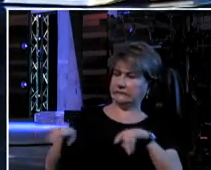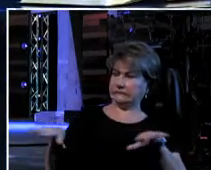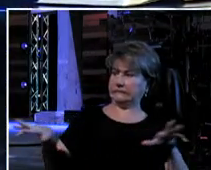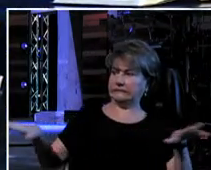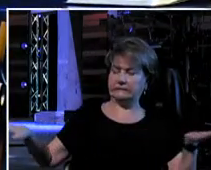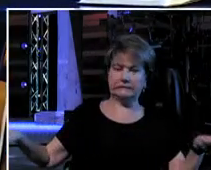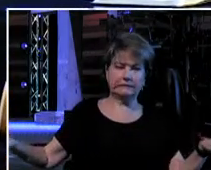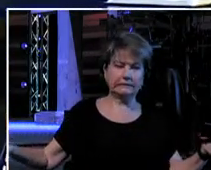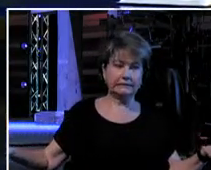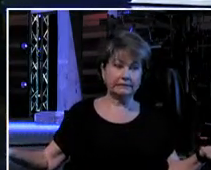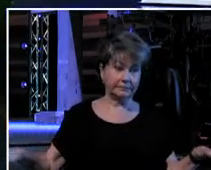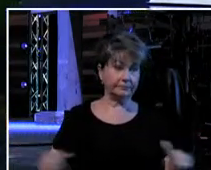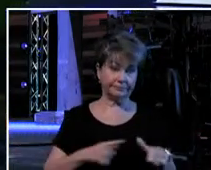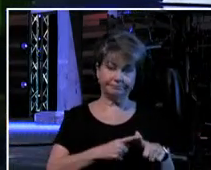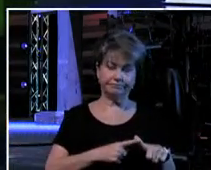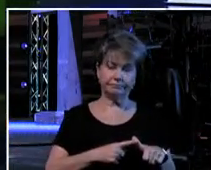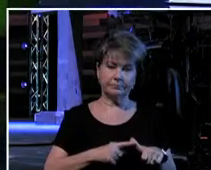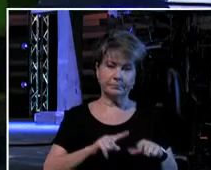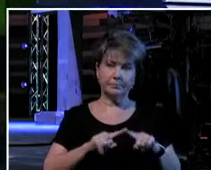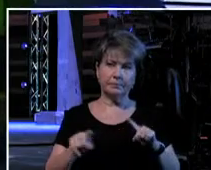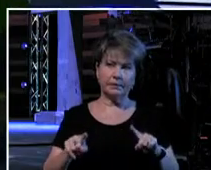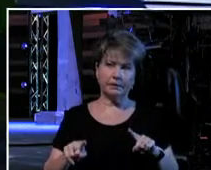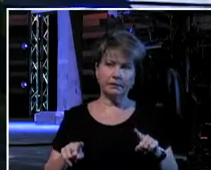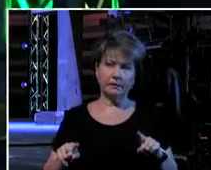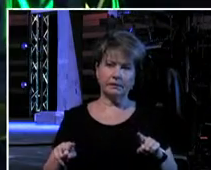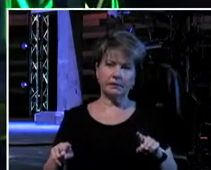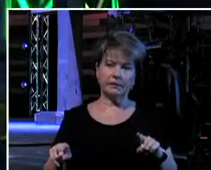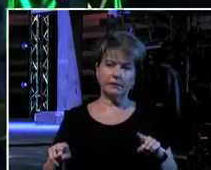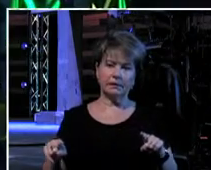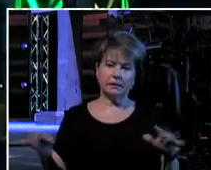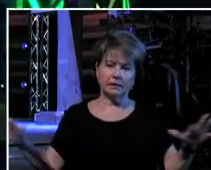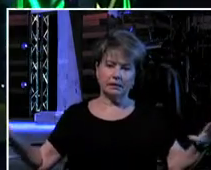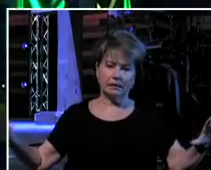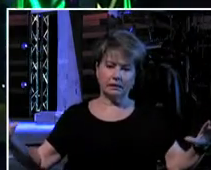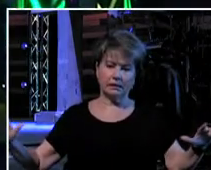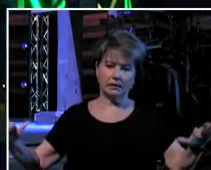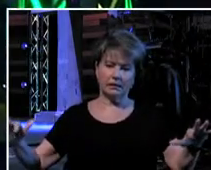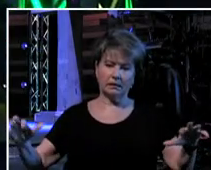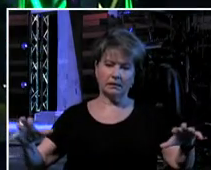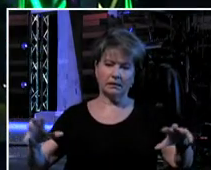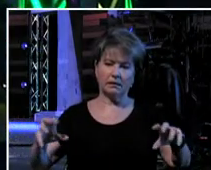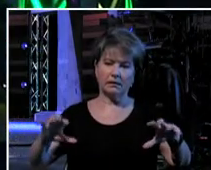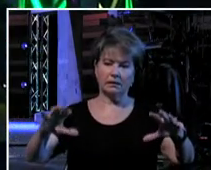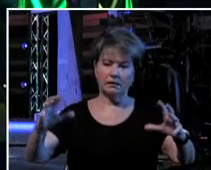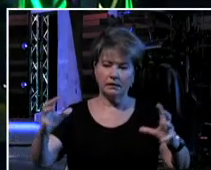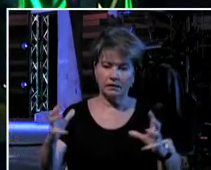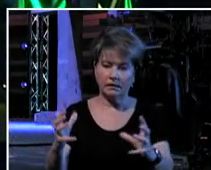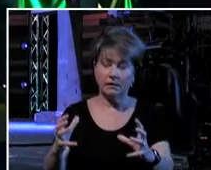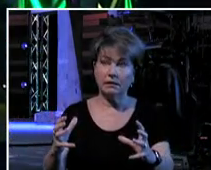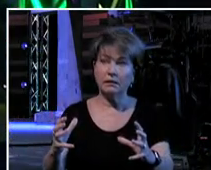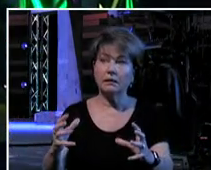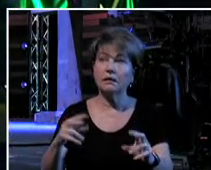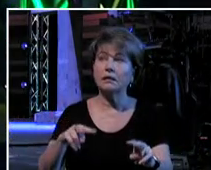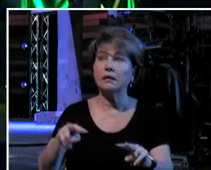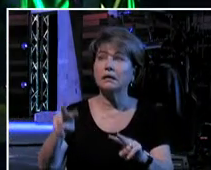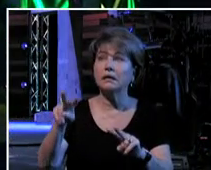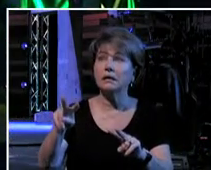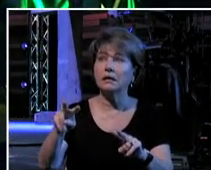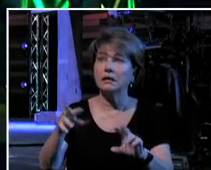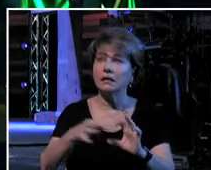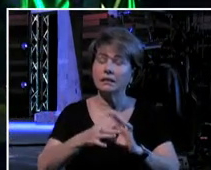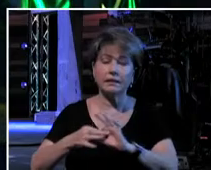around Jerusalem to ultimately when Jesus appeared to them and they believed and they put their faith in him, they became a